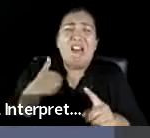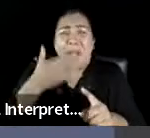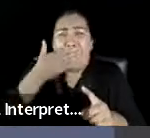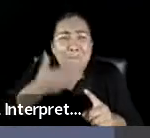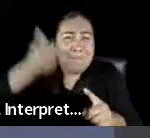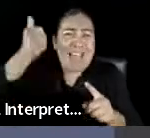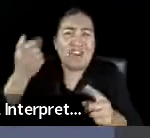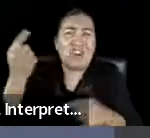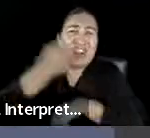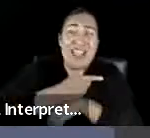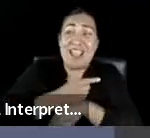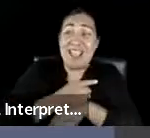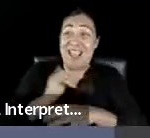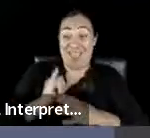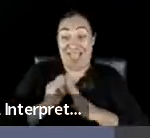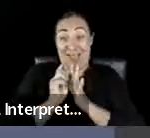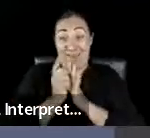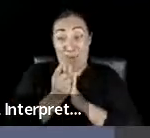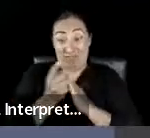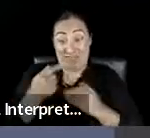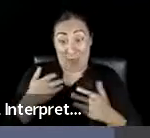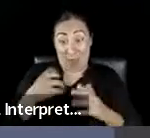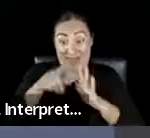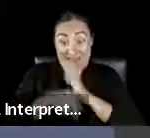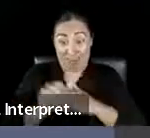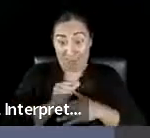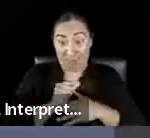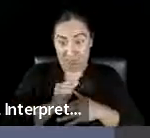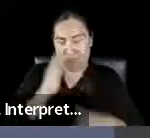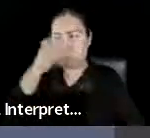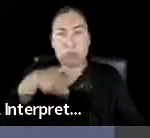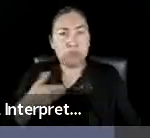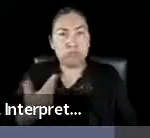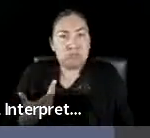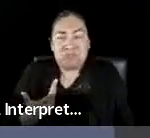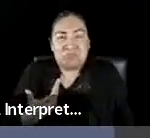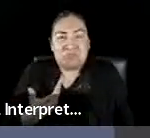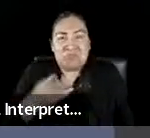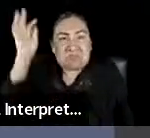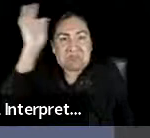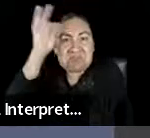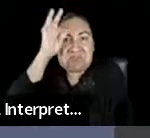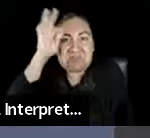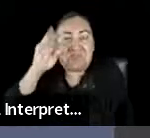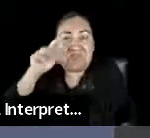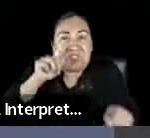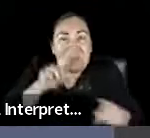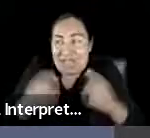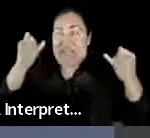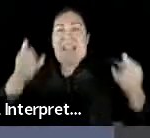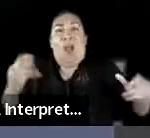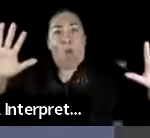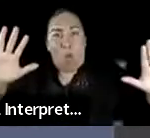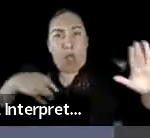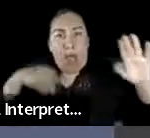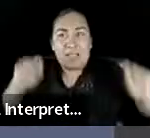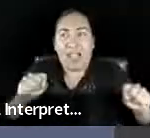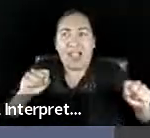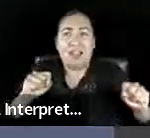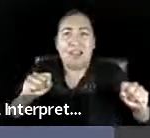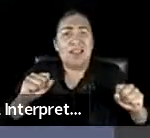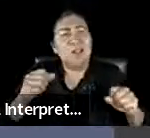couldn't see, but now I'm so glad that I see clearly. And all these kids are letting people know that there is a brighter